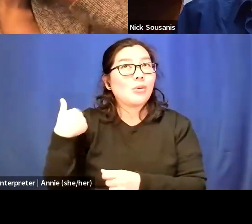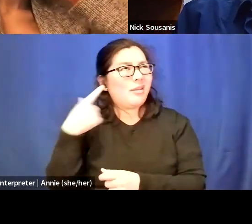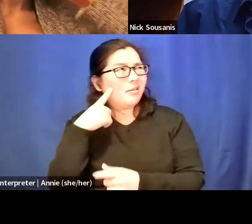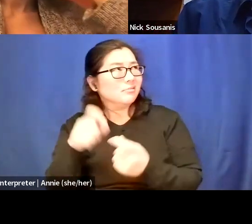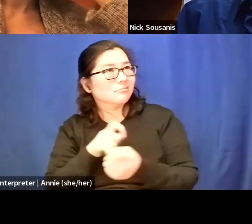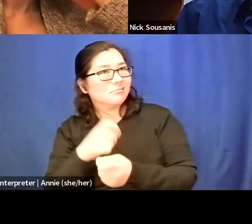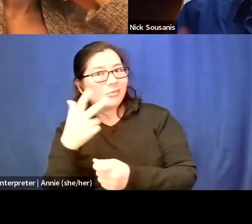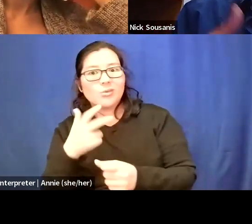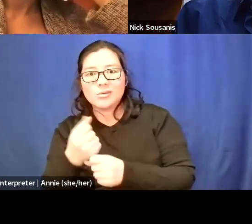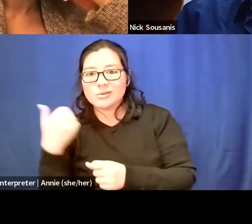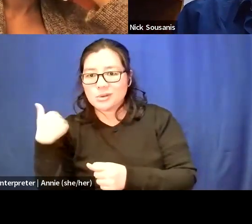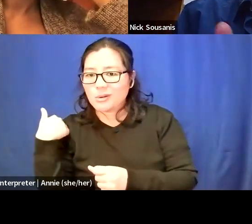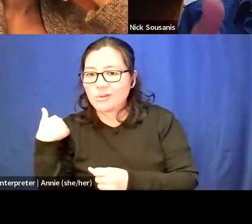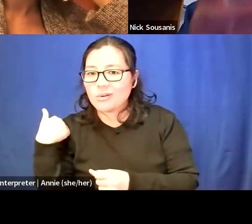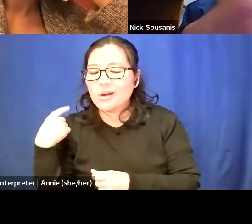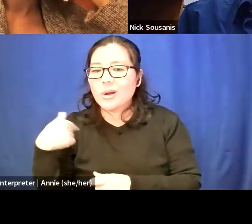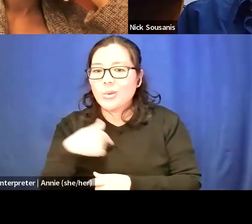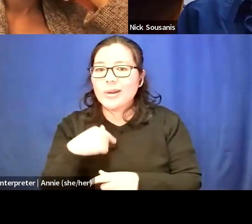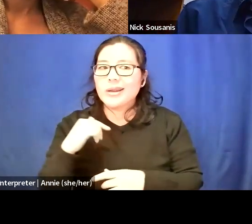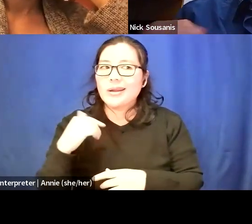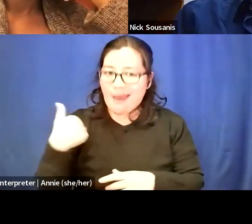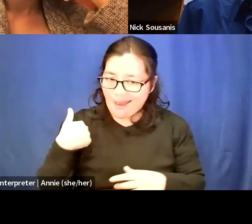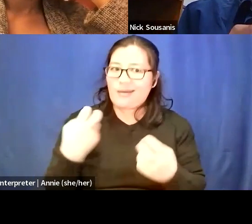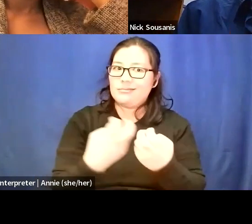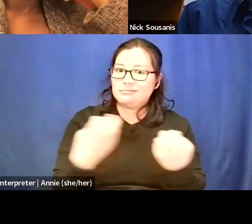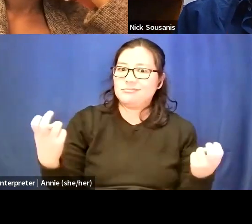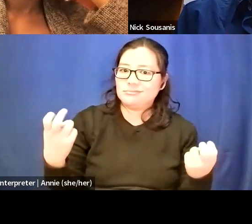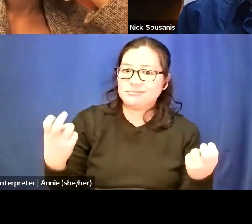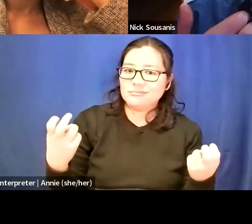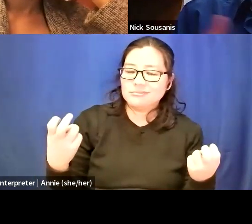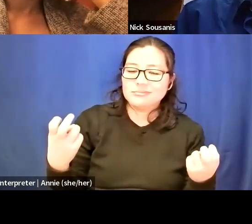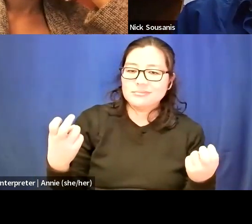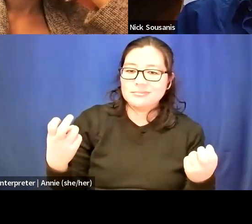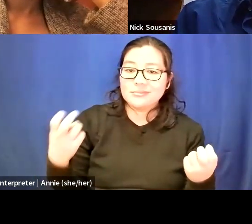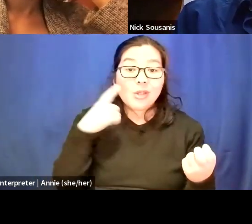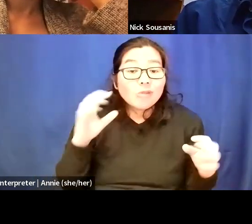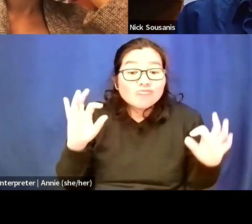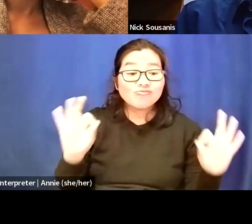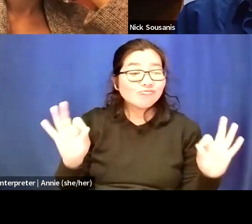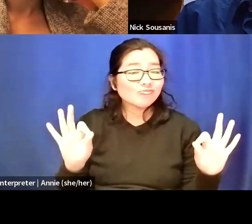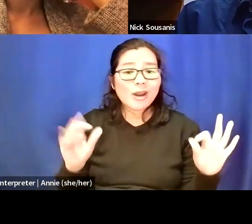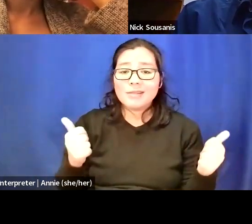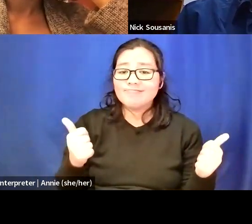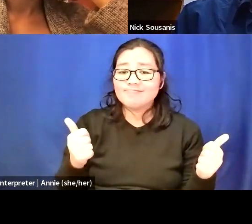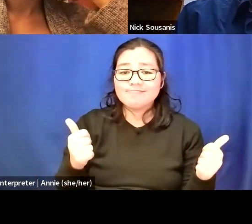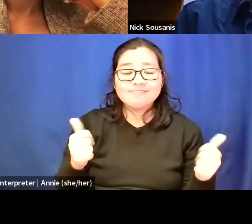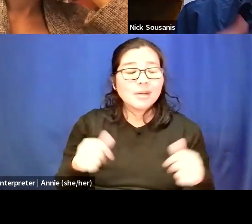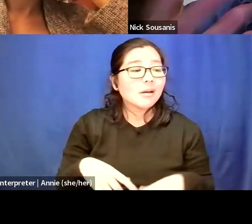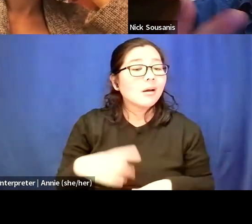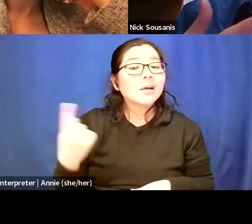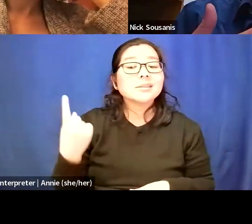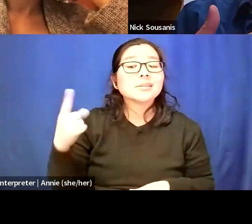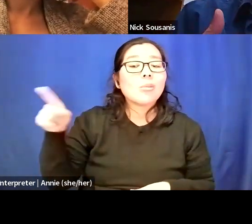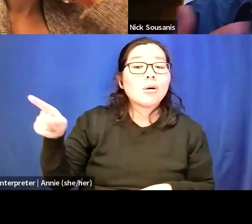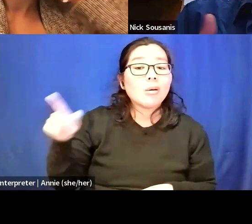years ago, we had this panel and I was like, all right, this is gonna be great. We're gonna find this, somebody's gonna have